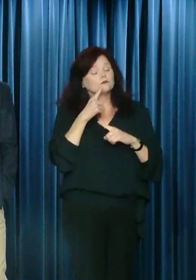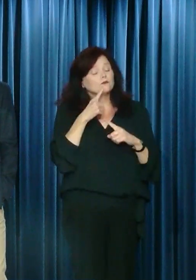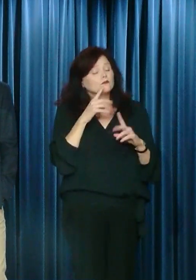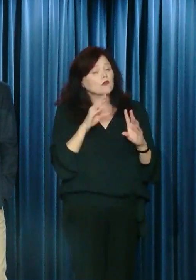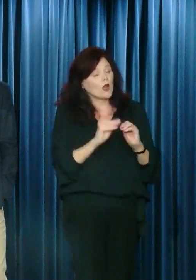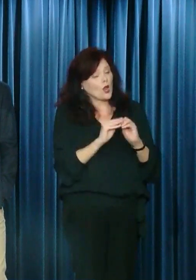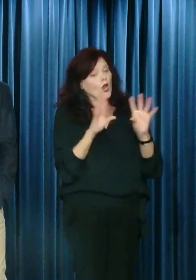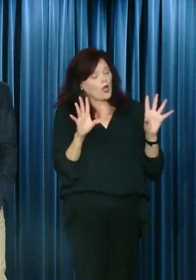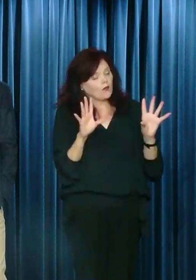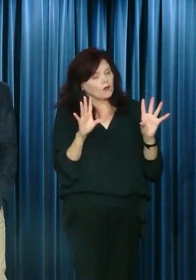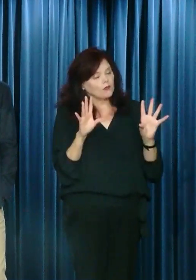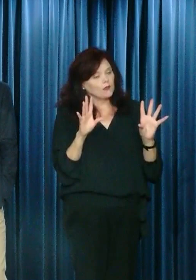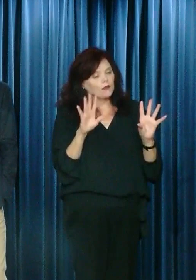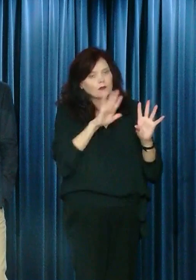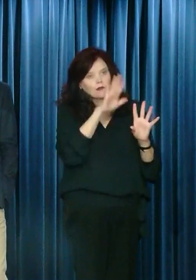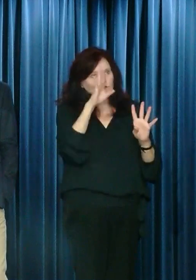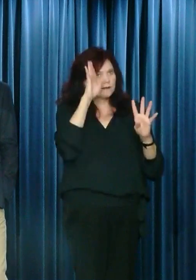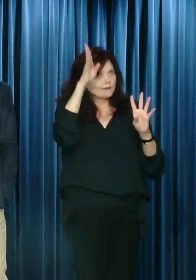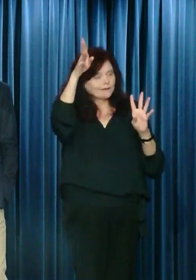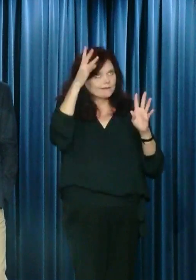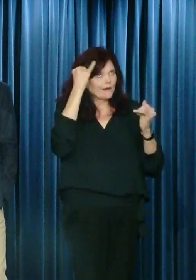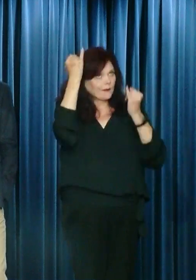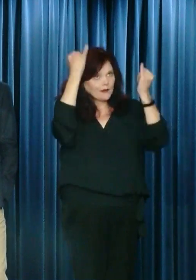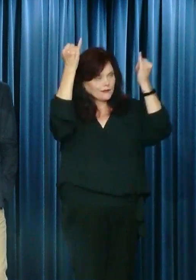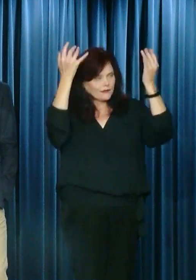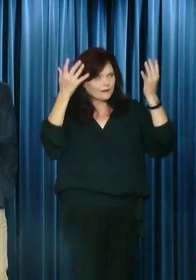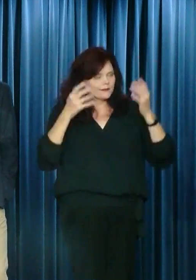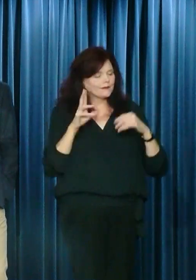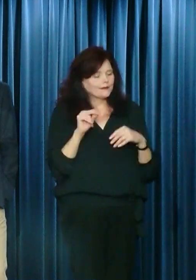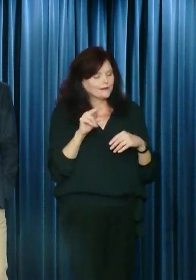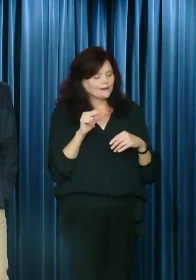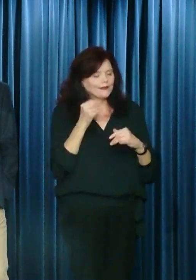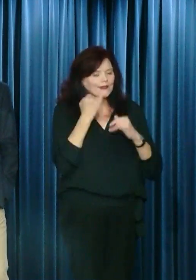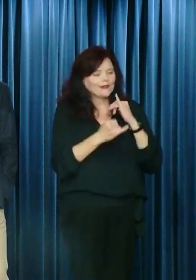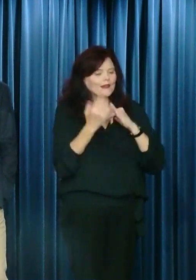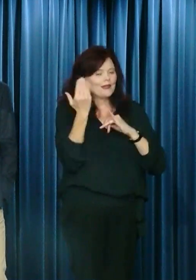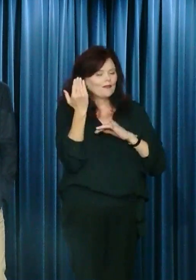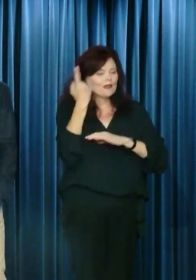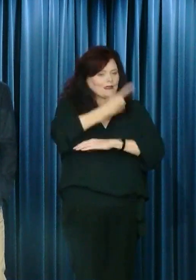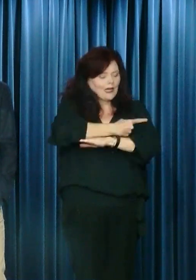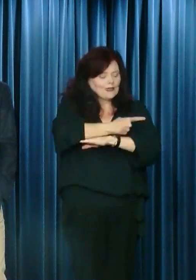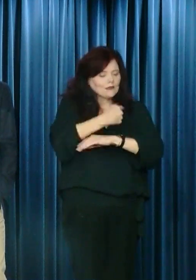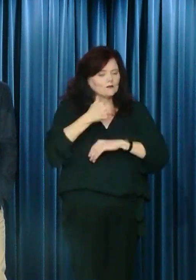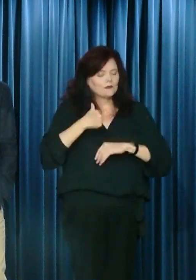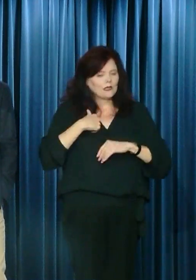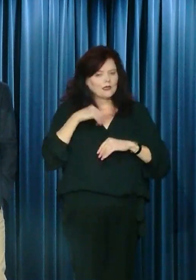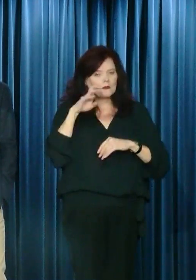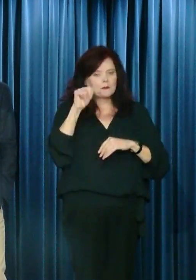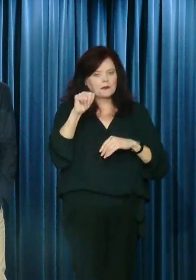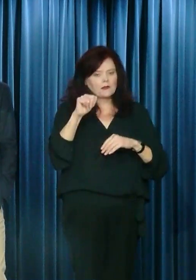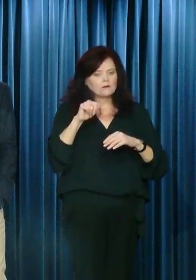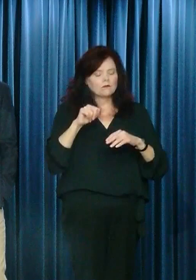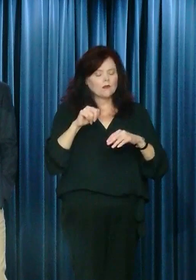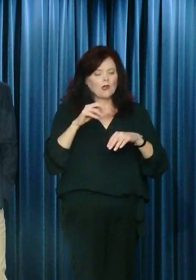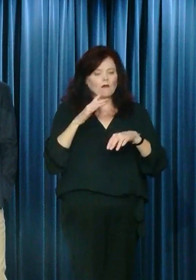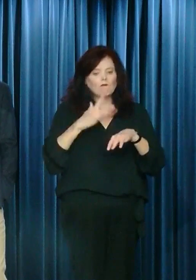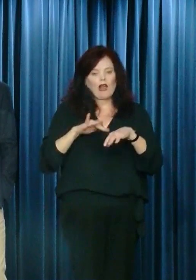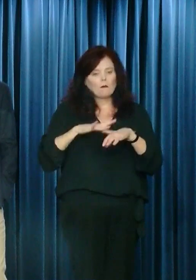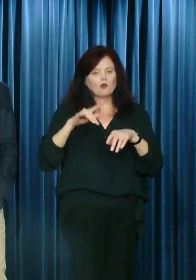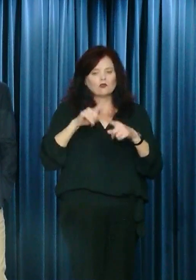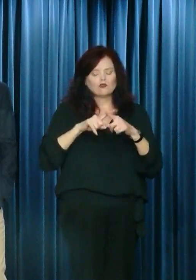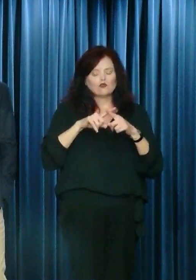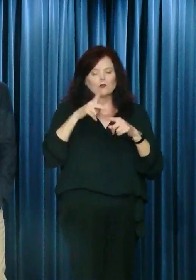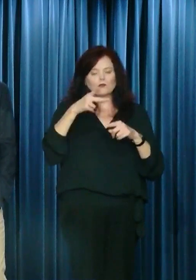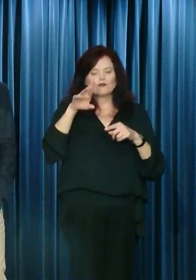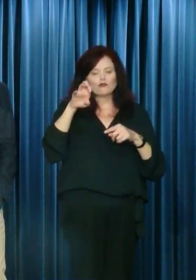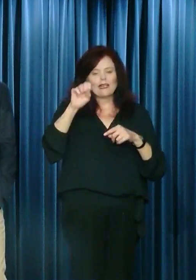obviously, again, another figment of the imagination of the press. Over the last 15 days, I've been available to the press